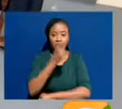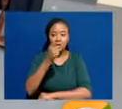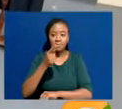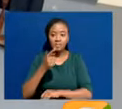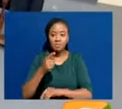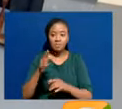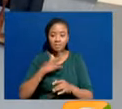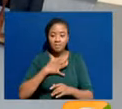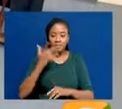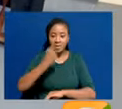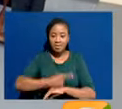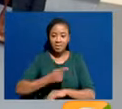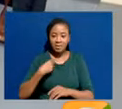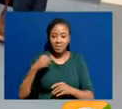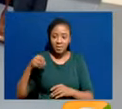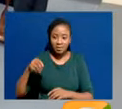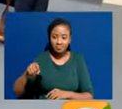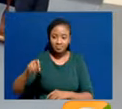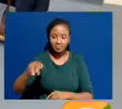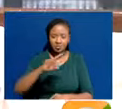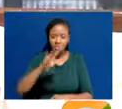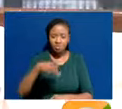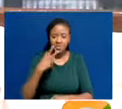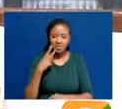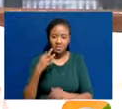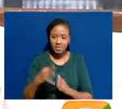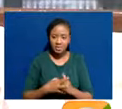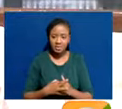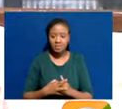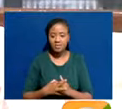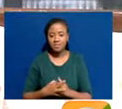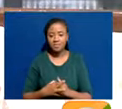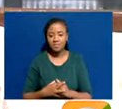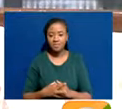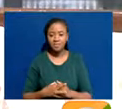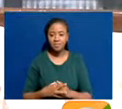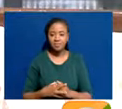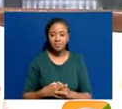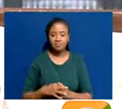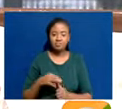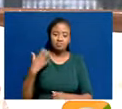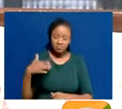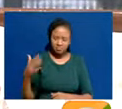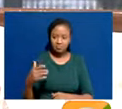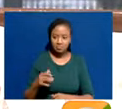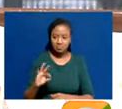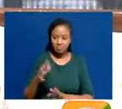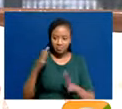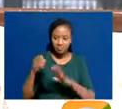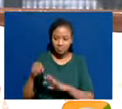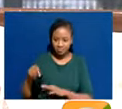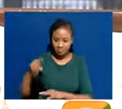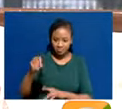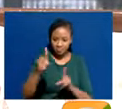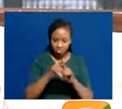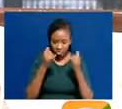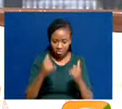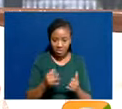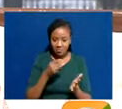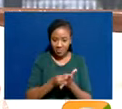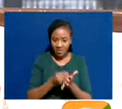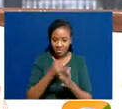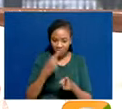we did 3,800 because I was turning 38. Correct. Yeah. We've been doing it. And now with this new budget, this financial year is